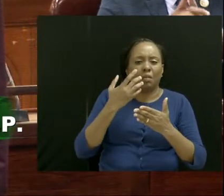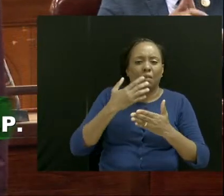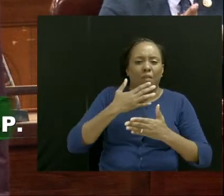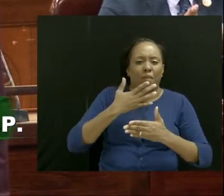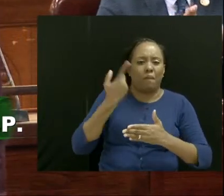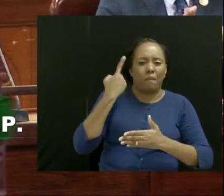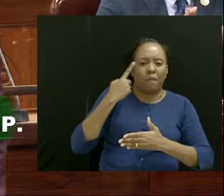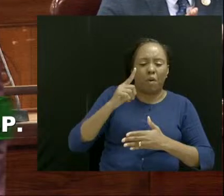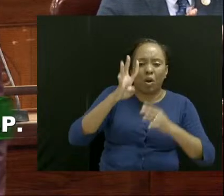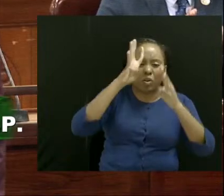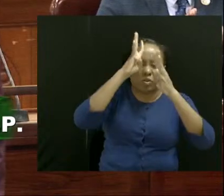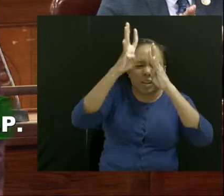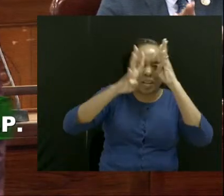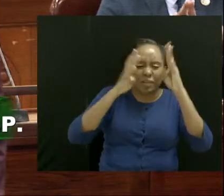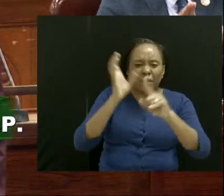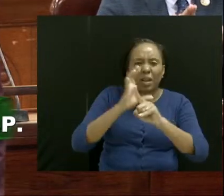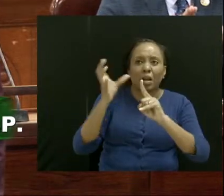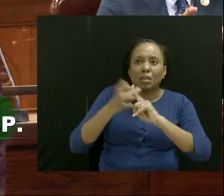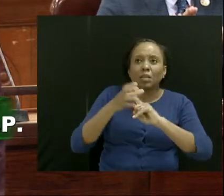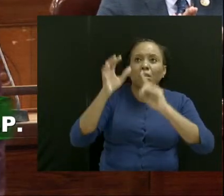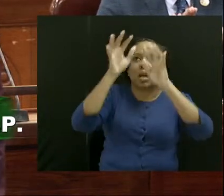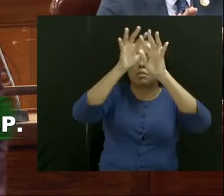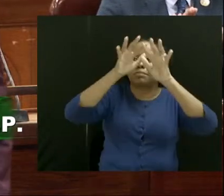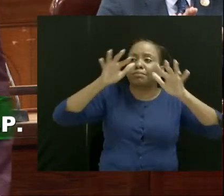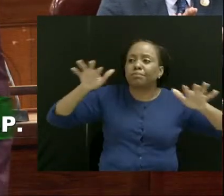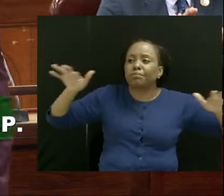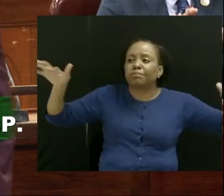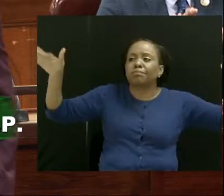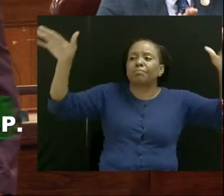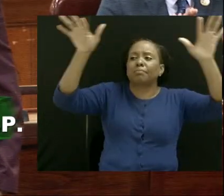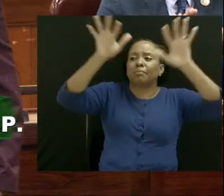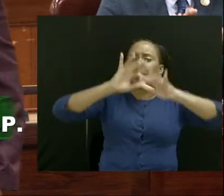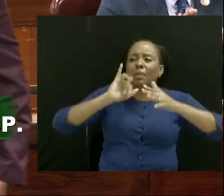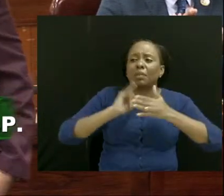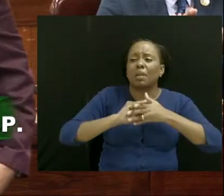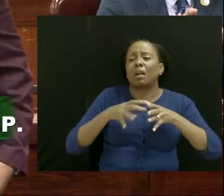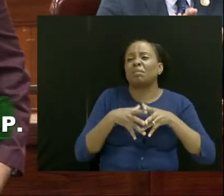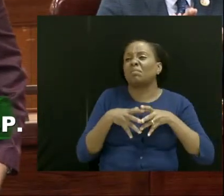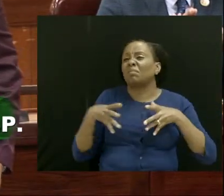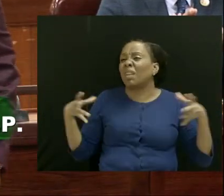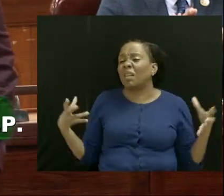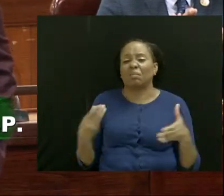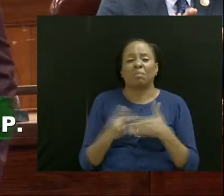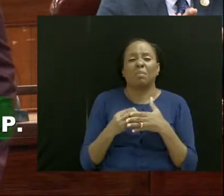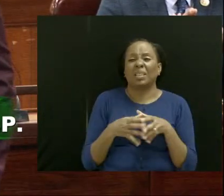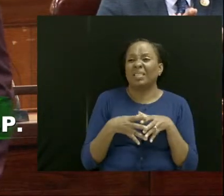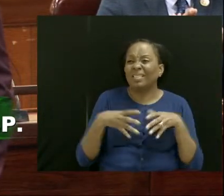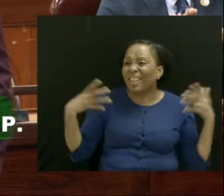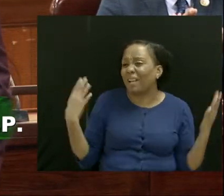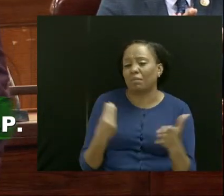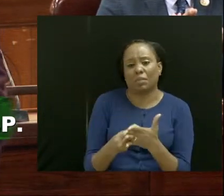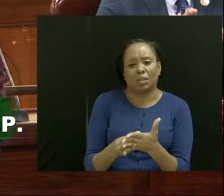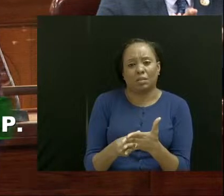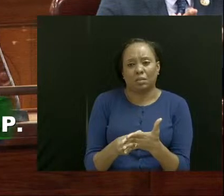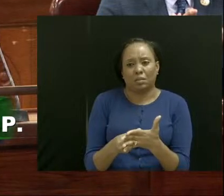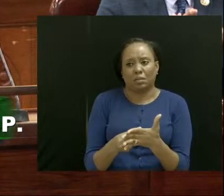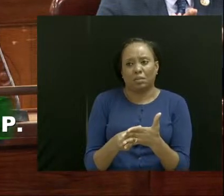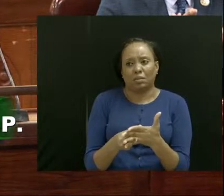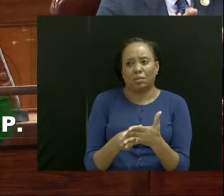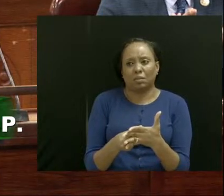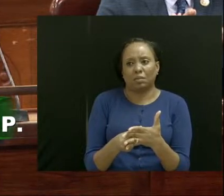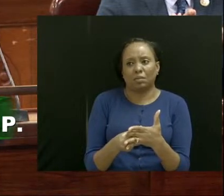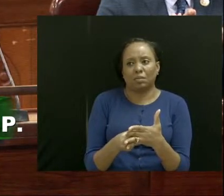trillion. There's enough, and then enough money. Kind of